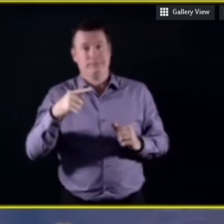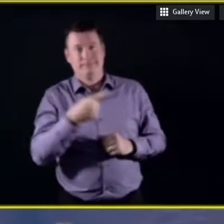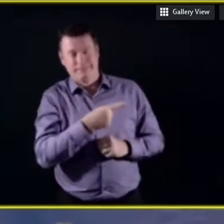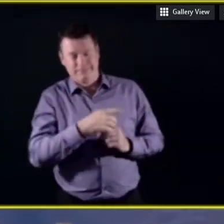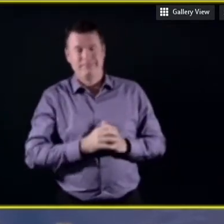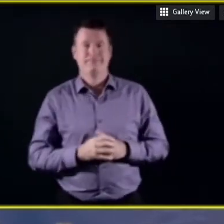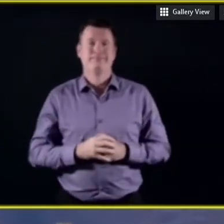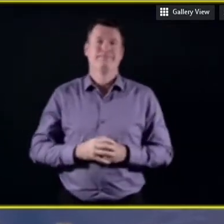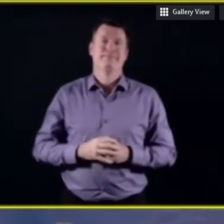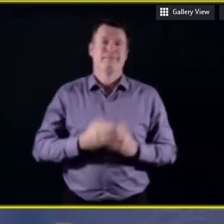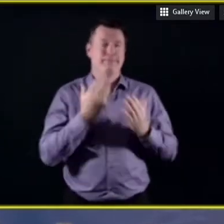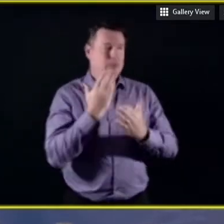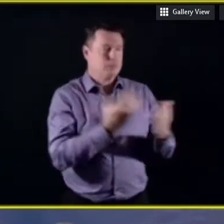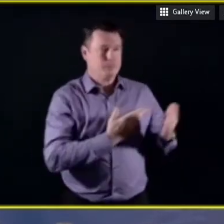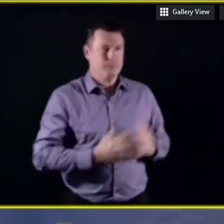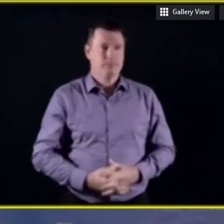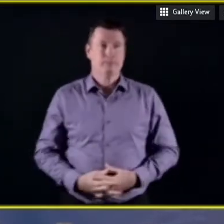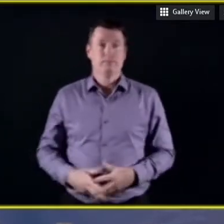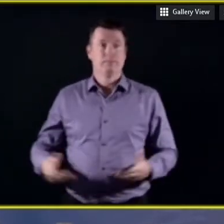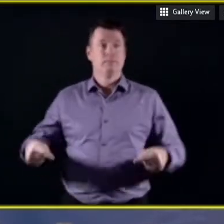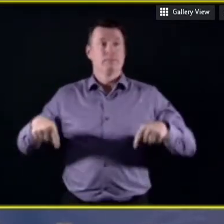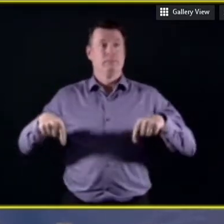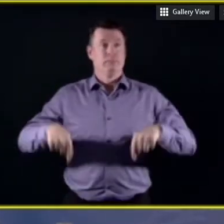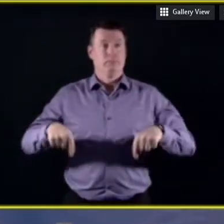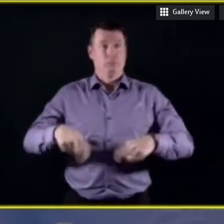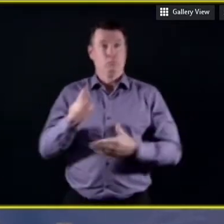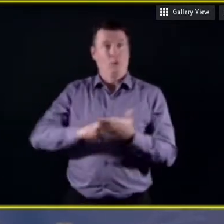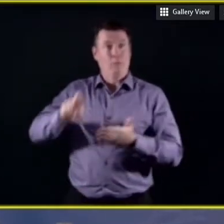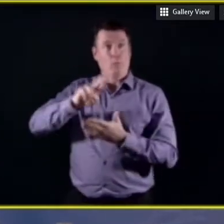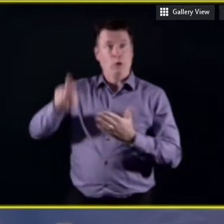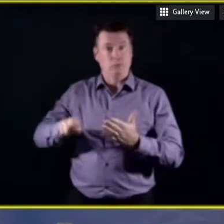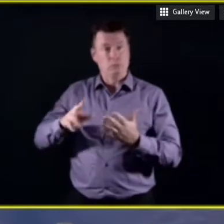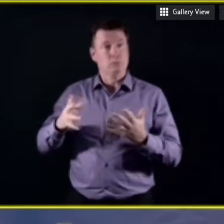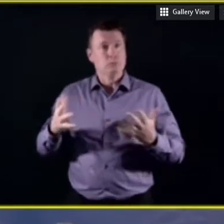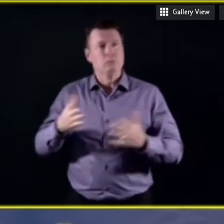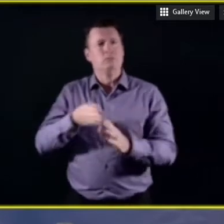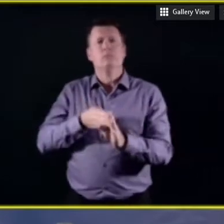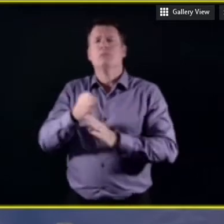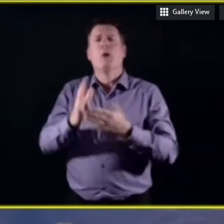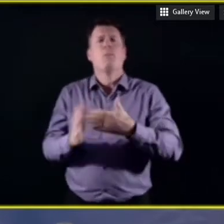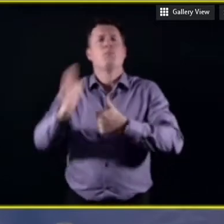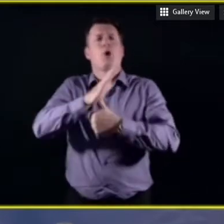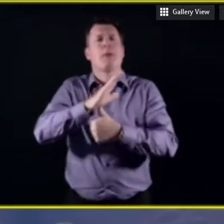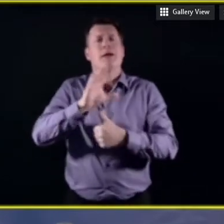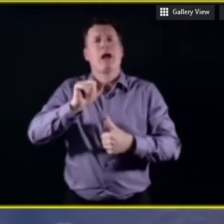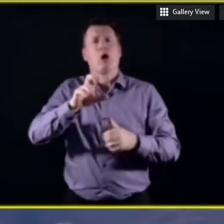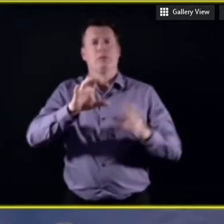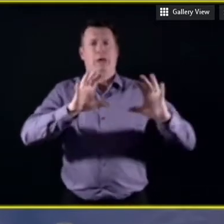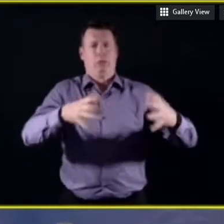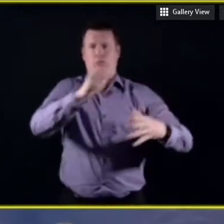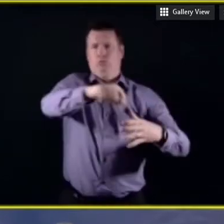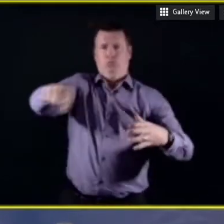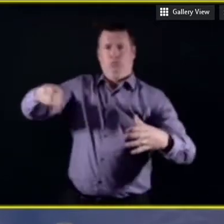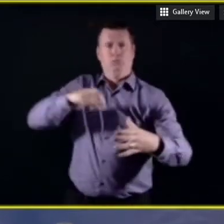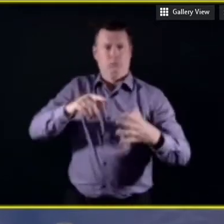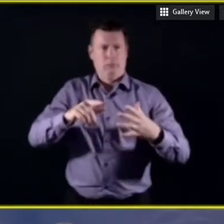care network has been focused on keeping providers and patients safe while enhancing our ability to treat those with